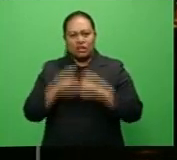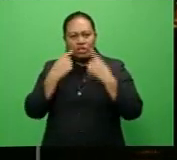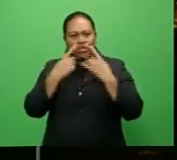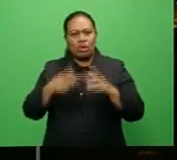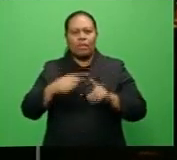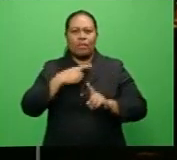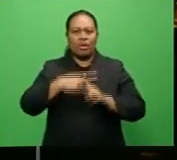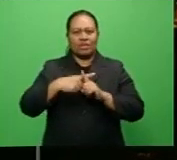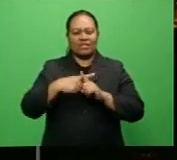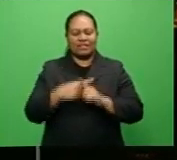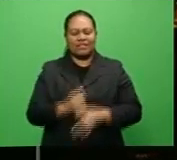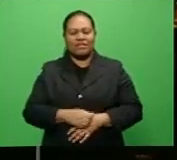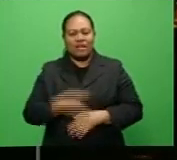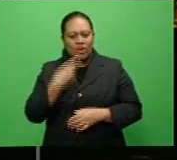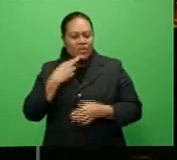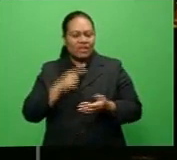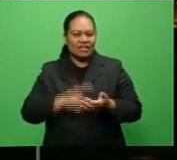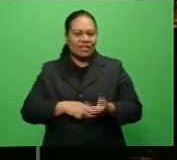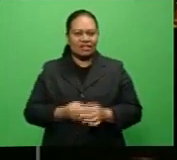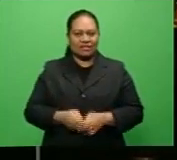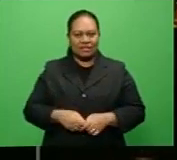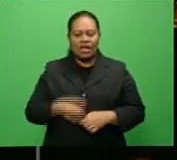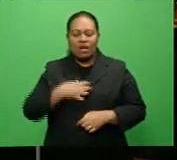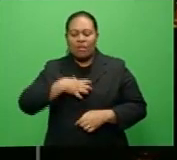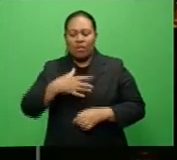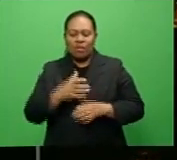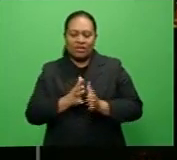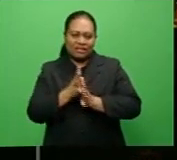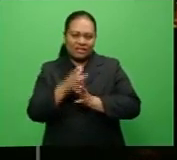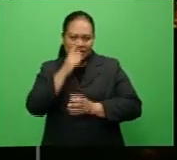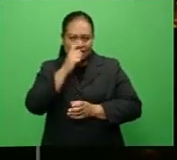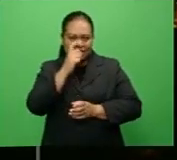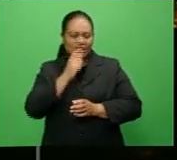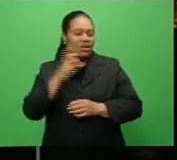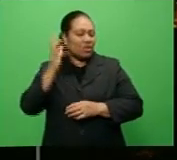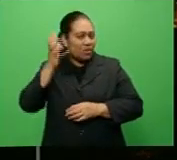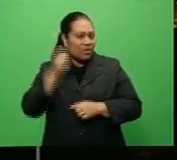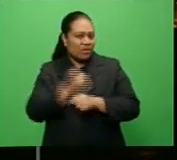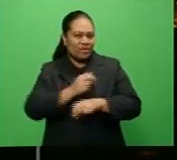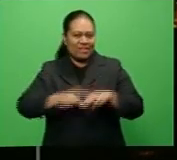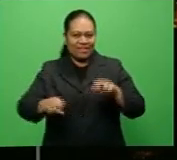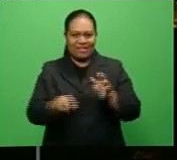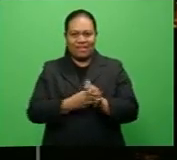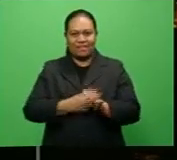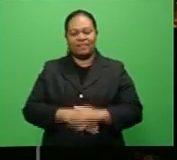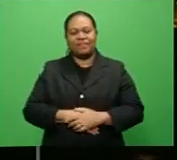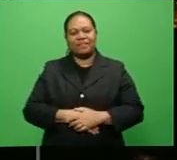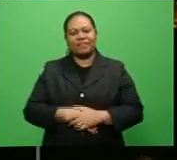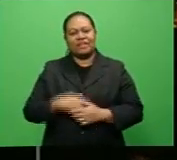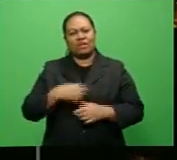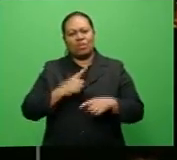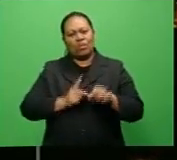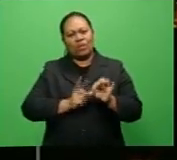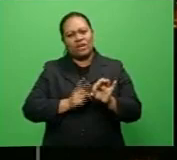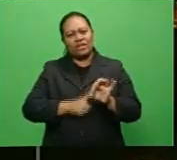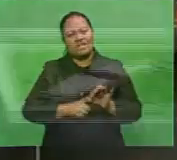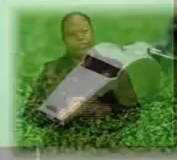positive results. Now for these stories and others, tune in daily to our sister radio station Gold FM. Our poll question we're